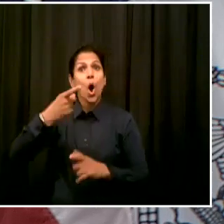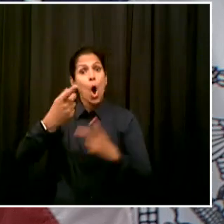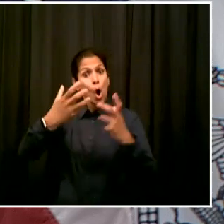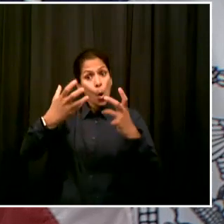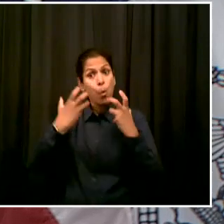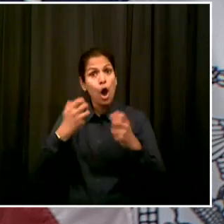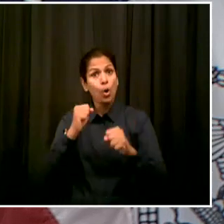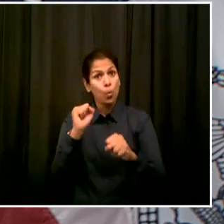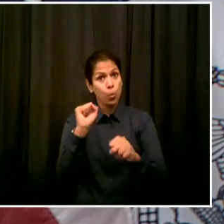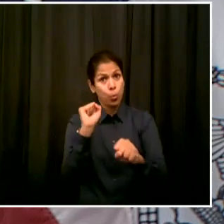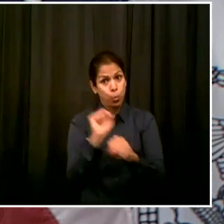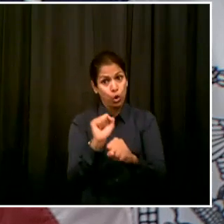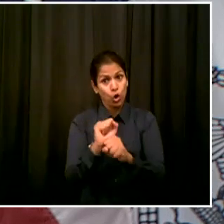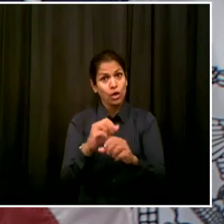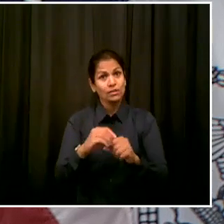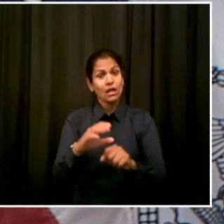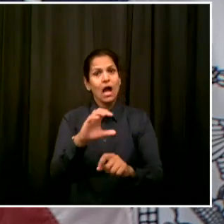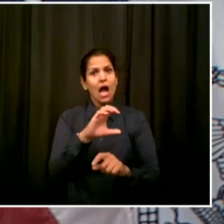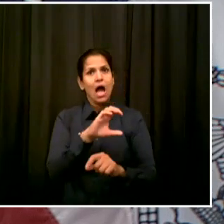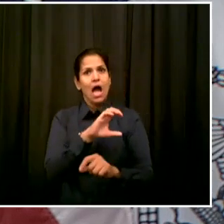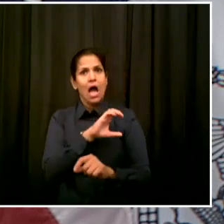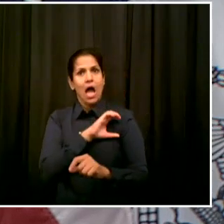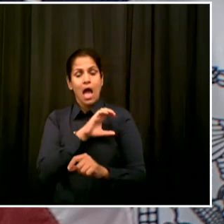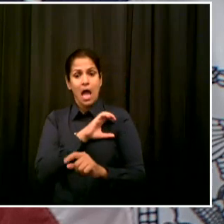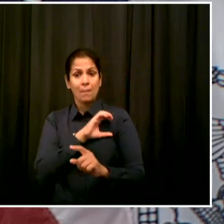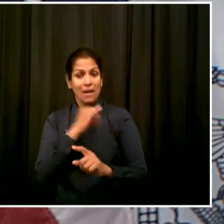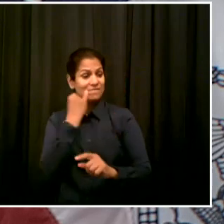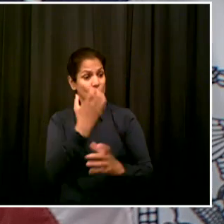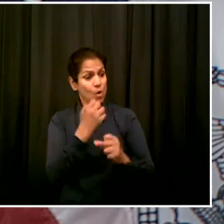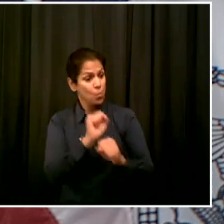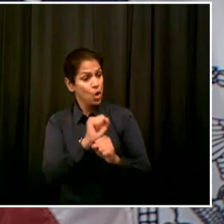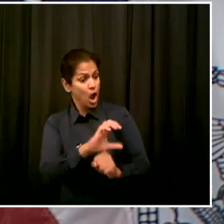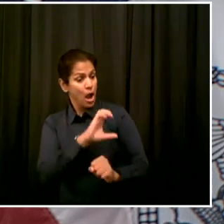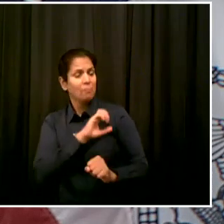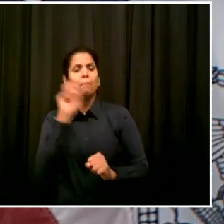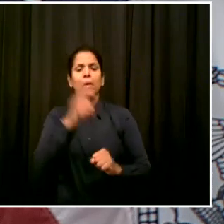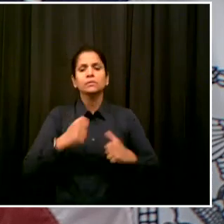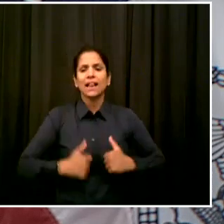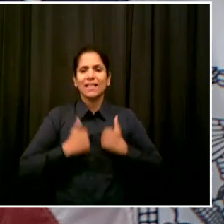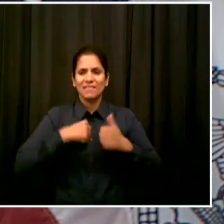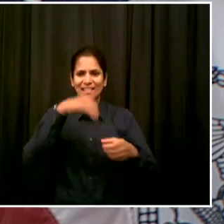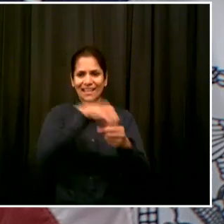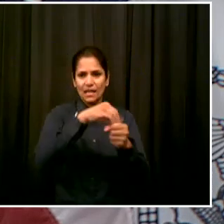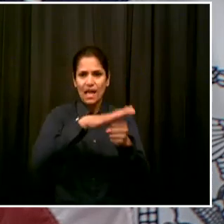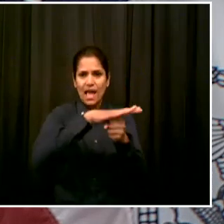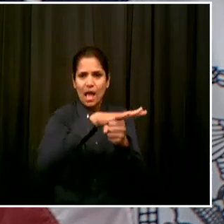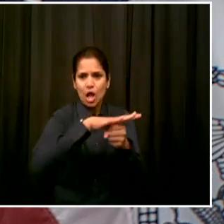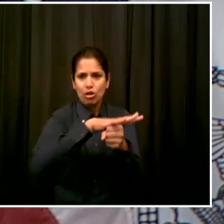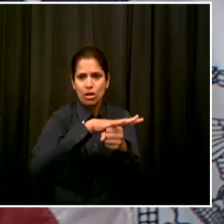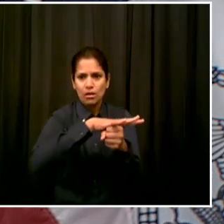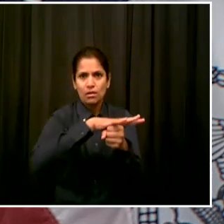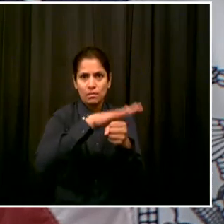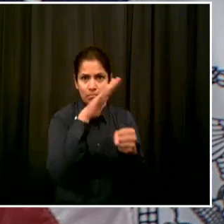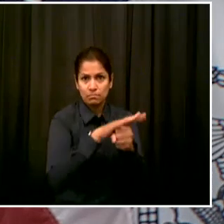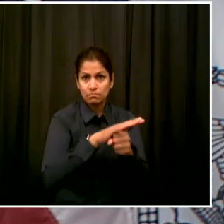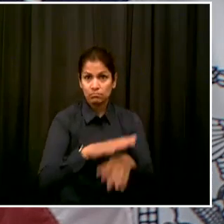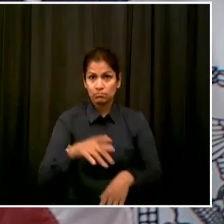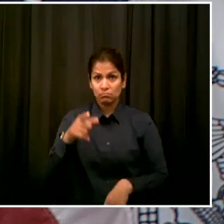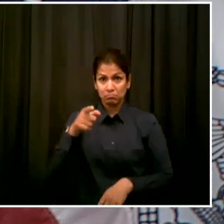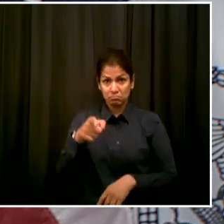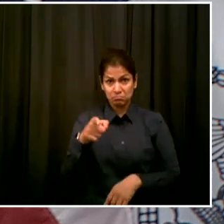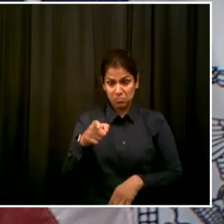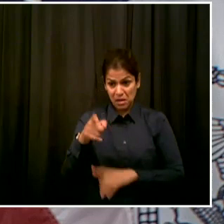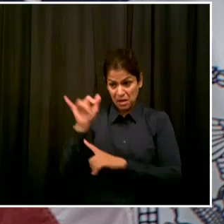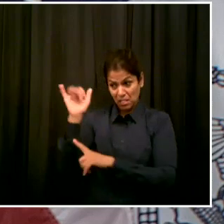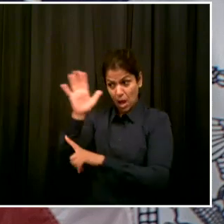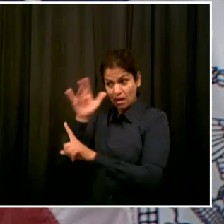begin with. Most New Yorkers, I'm not sure, still know the basic facts of today's NYPD. Today's NYPD is majority people